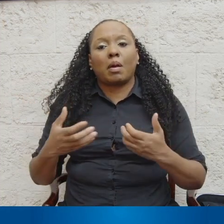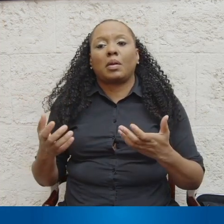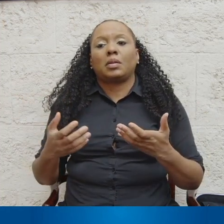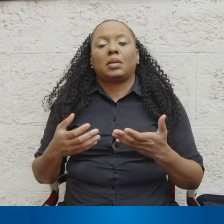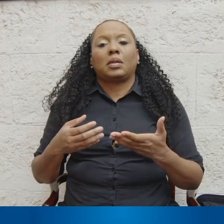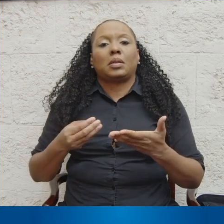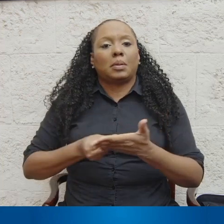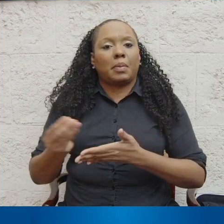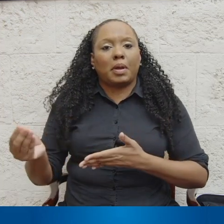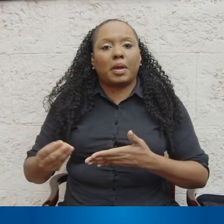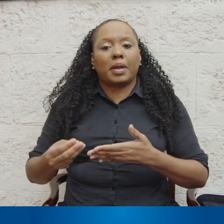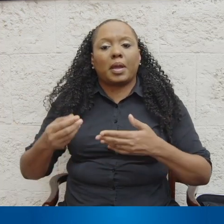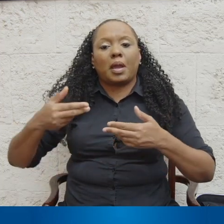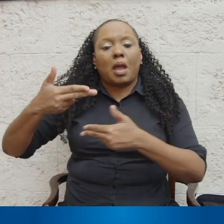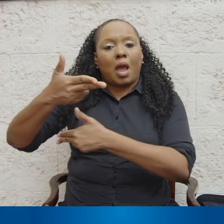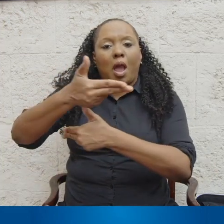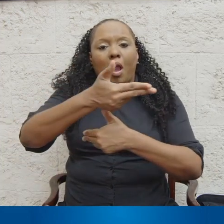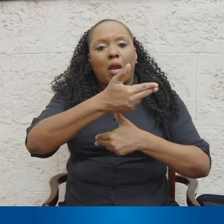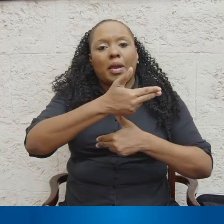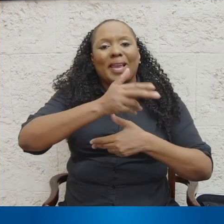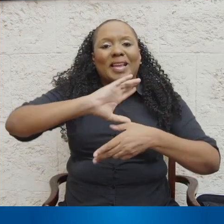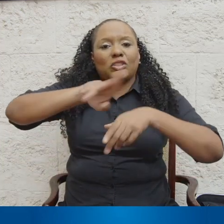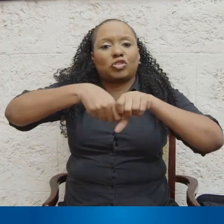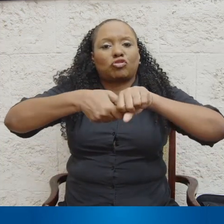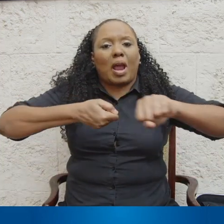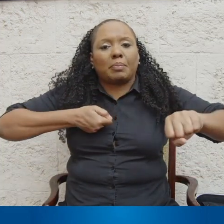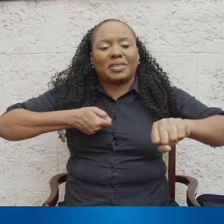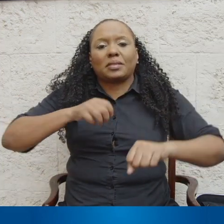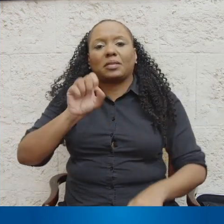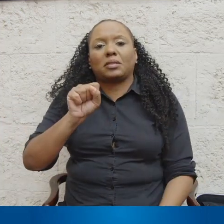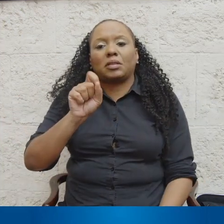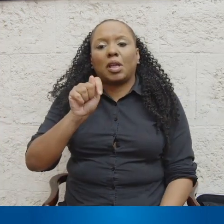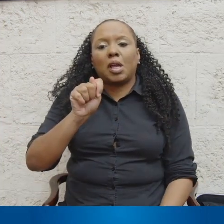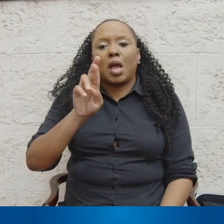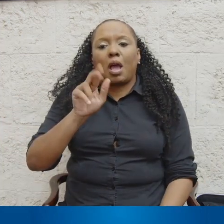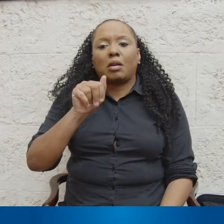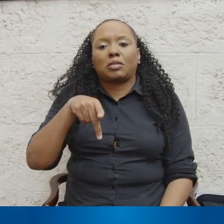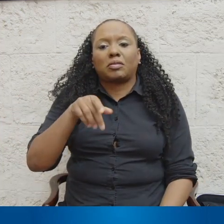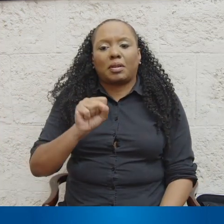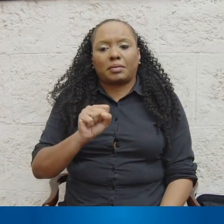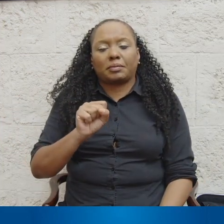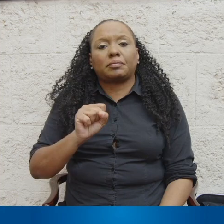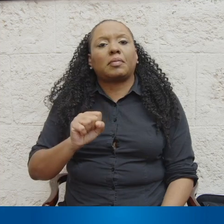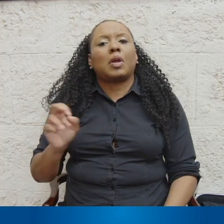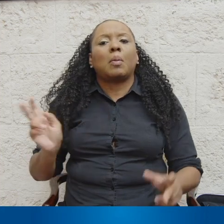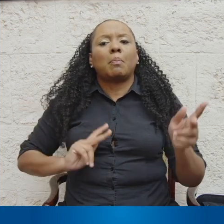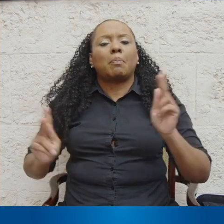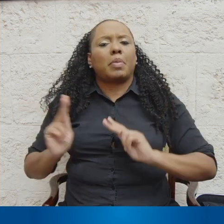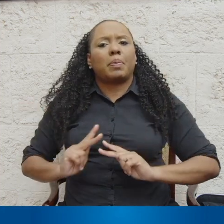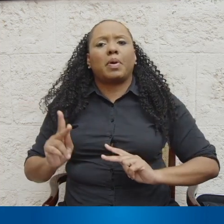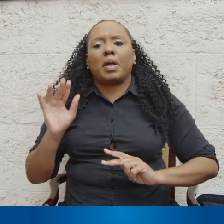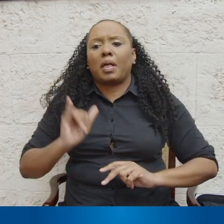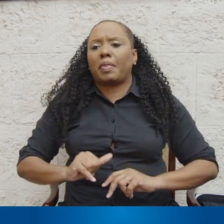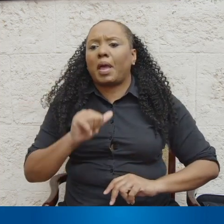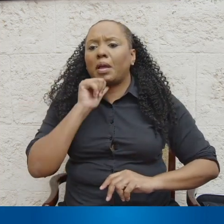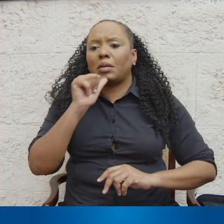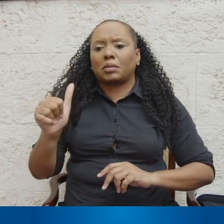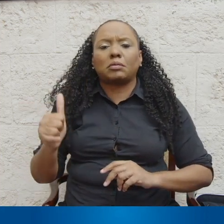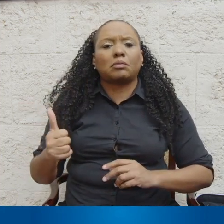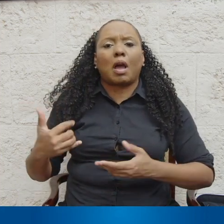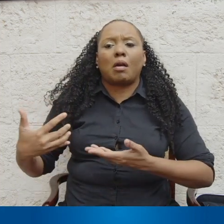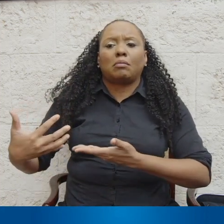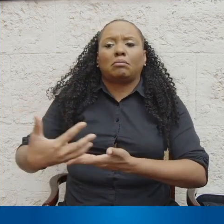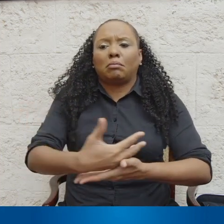line. That is those making $25,000 a year and under. And this is something that I've been speaking about for a